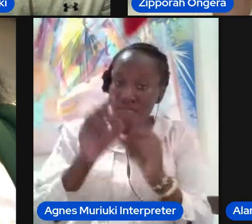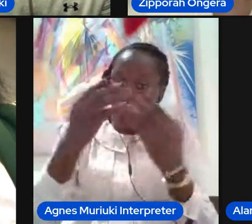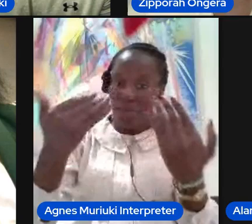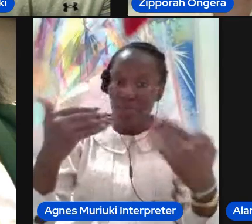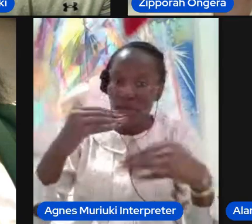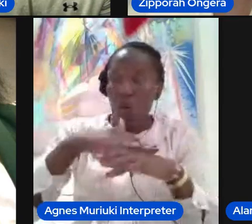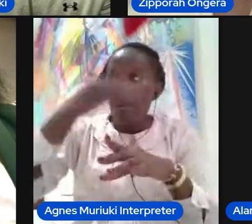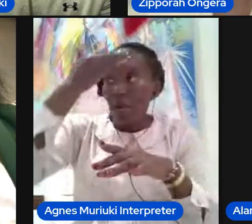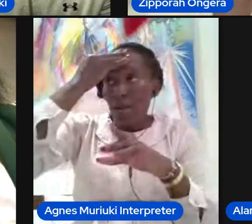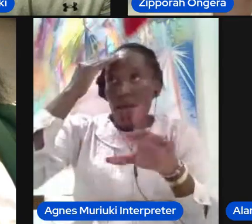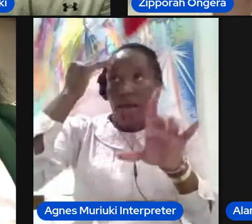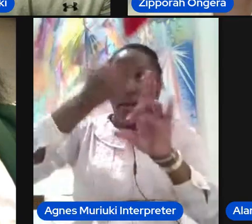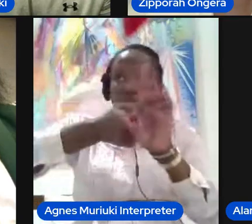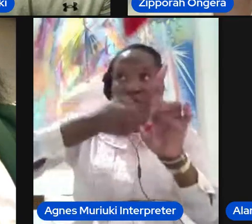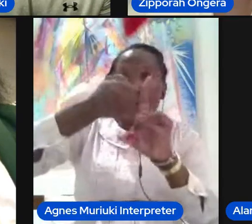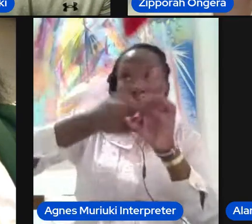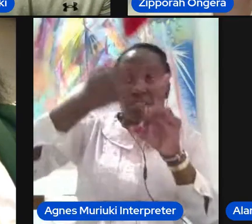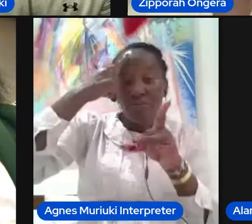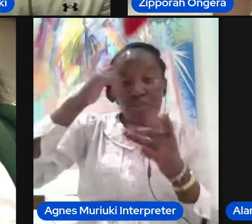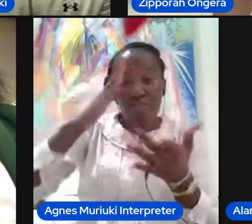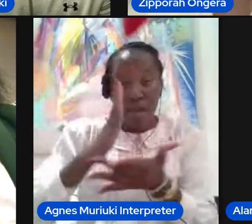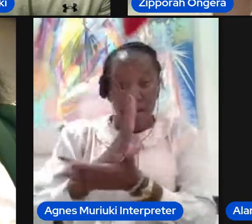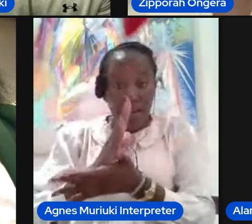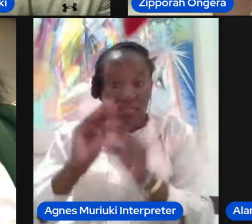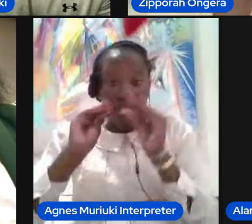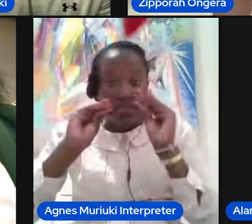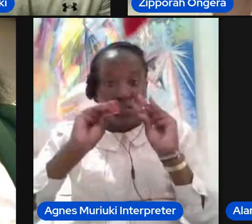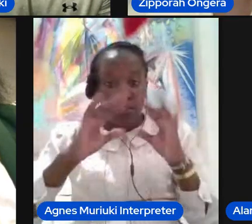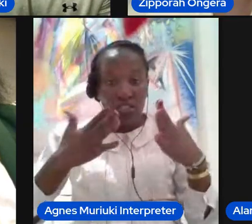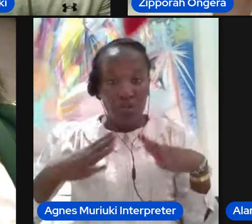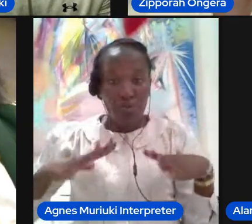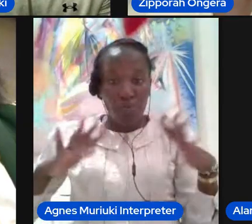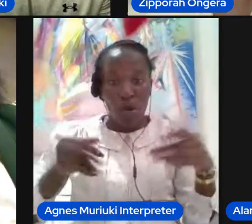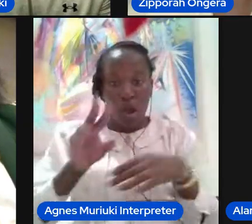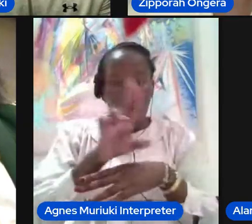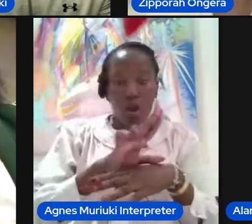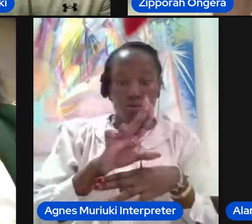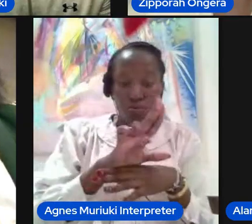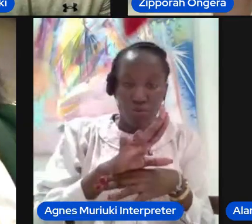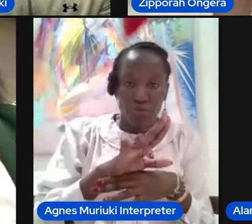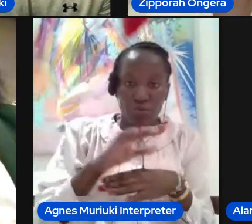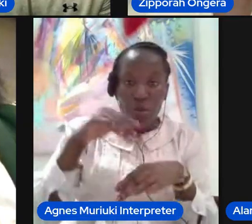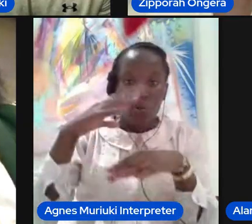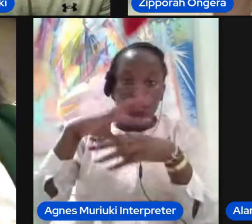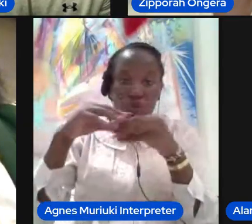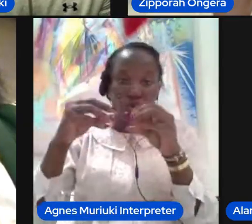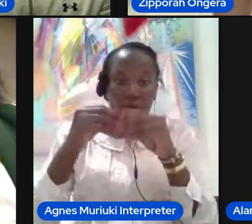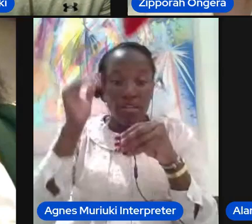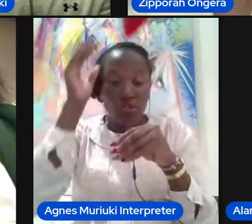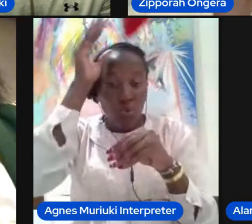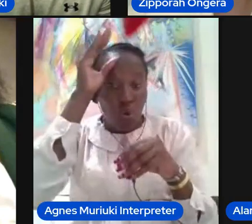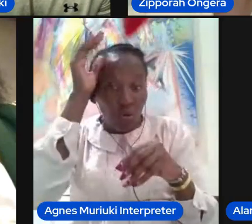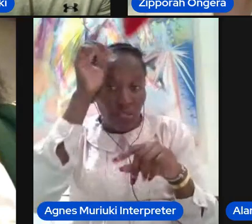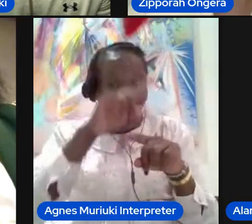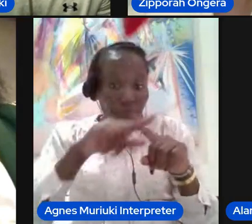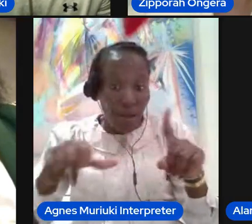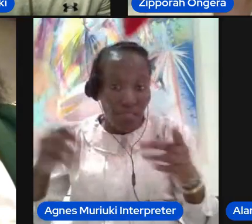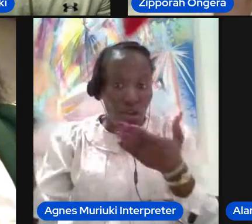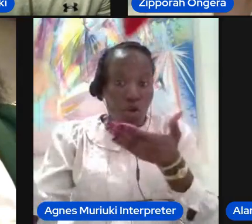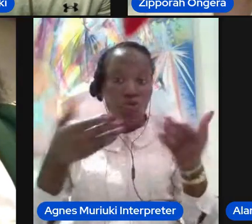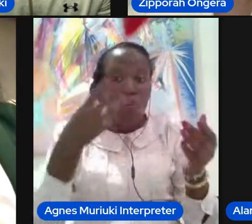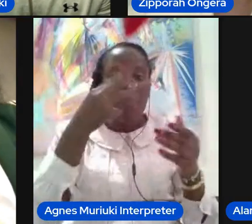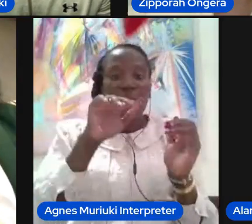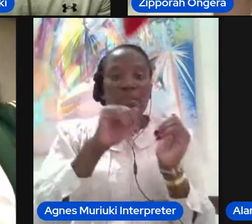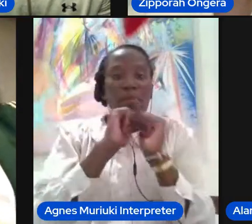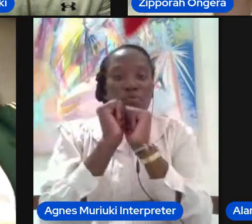advocating for their rights, educating people how to use the social media and create content, but still you bring them together.